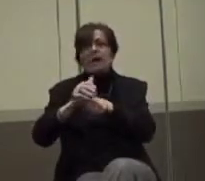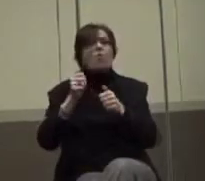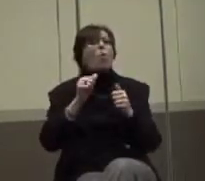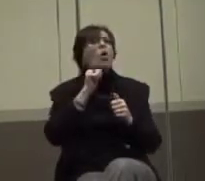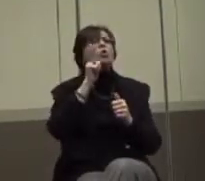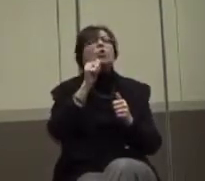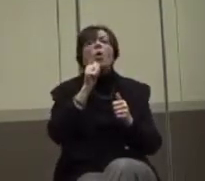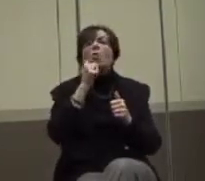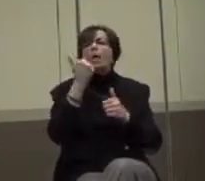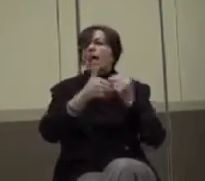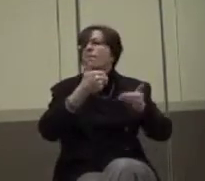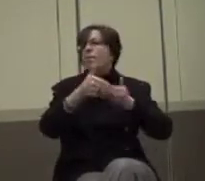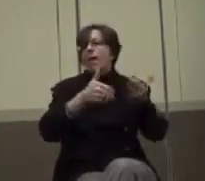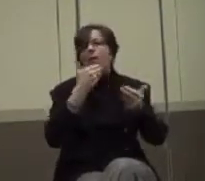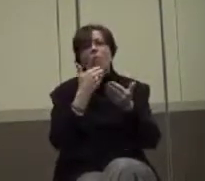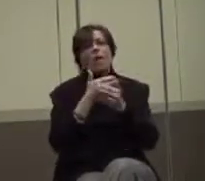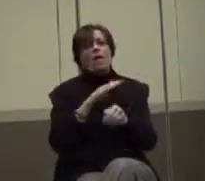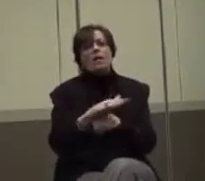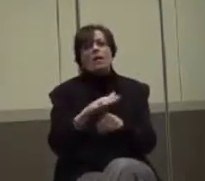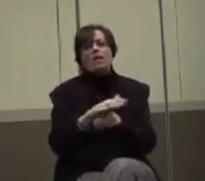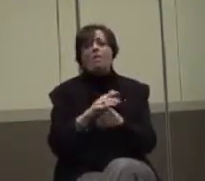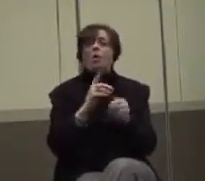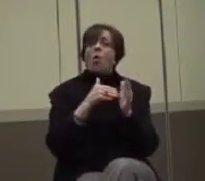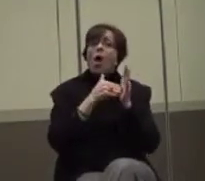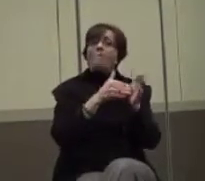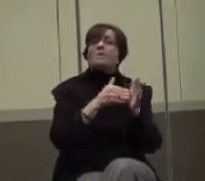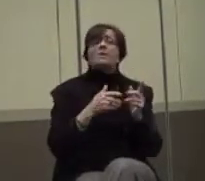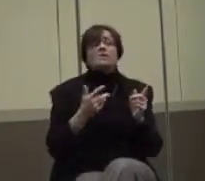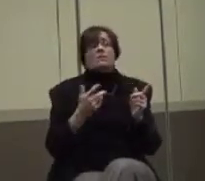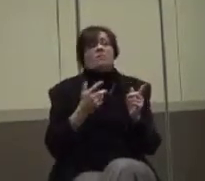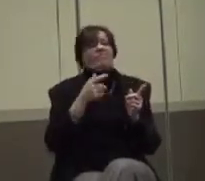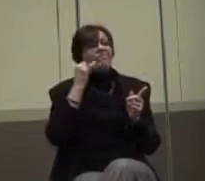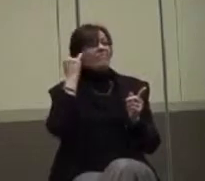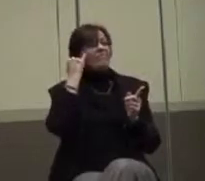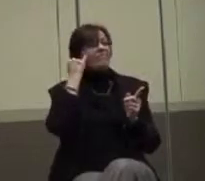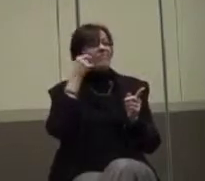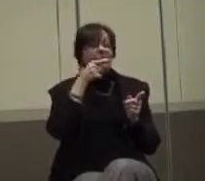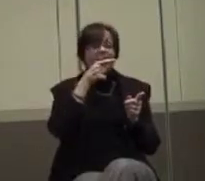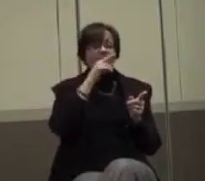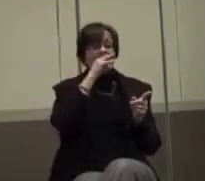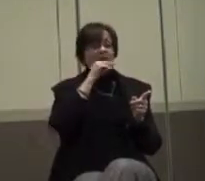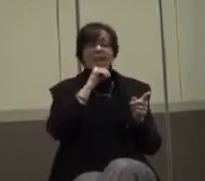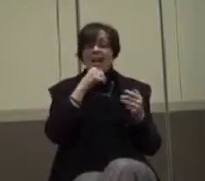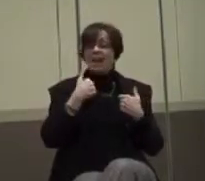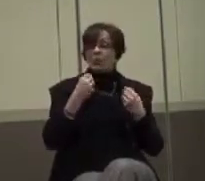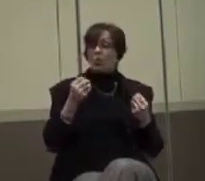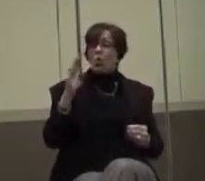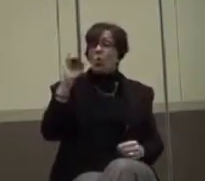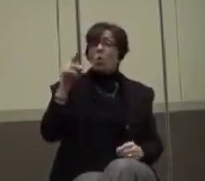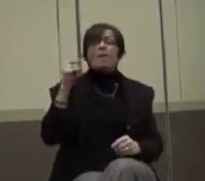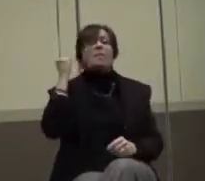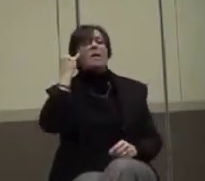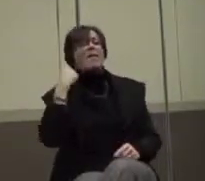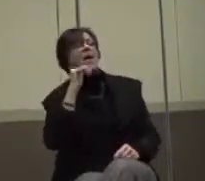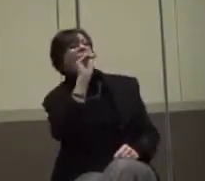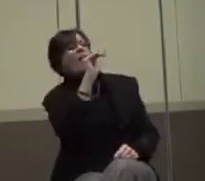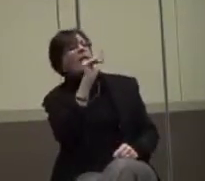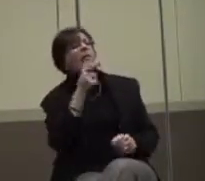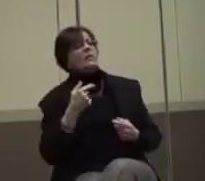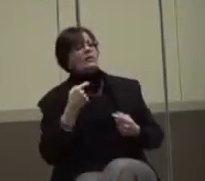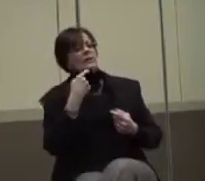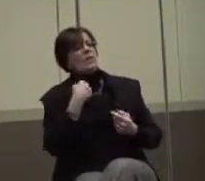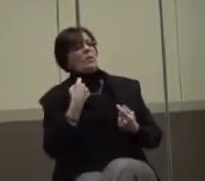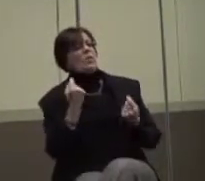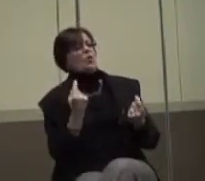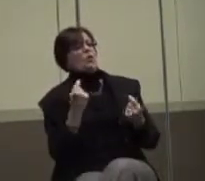enough. So oftentimes up there, it's not that the kid doesn't have a BIP, but if I go to the teachers and say, can you tell me what to do when Carrie does